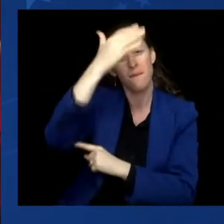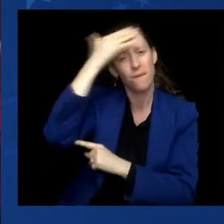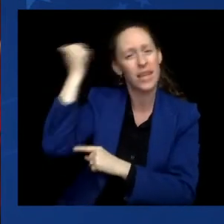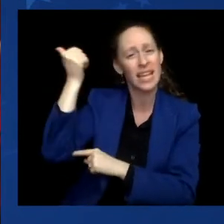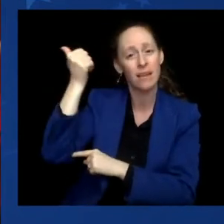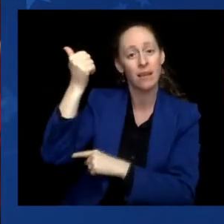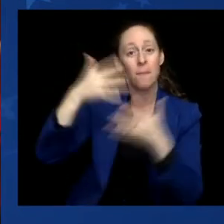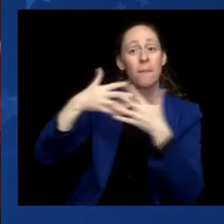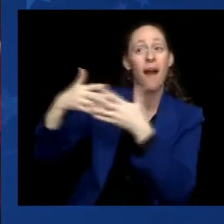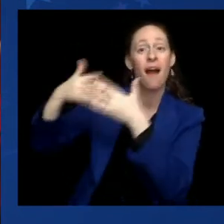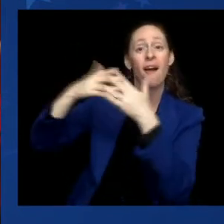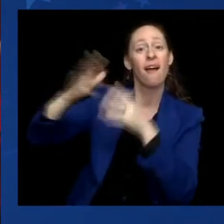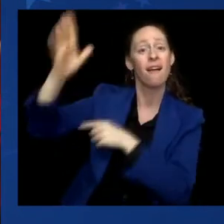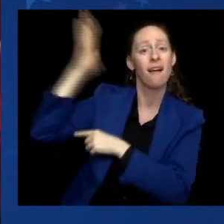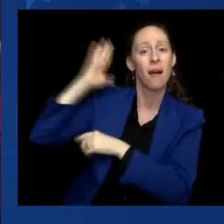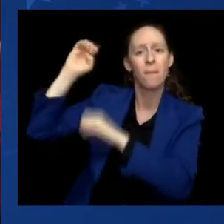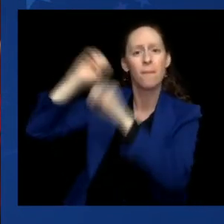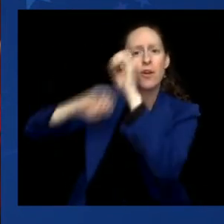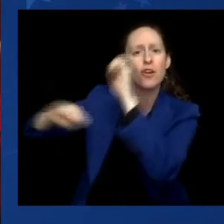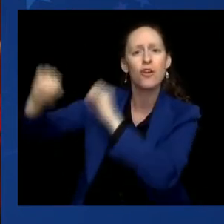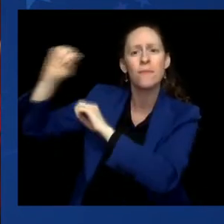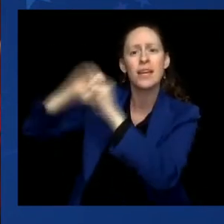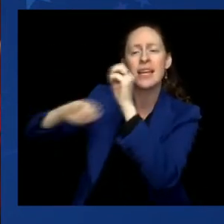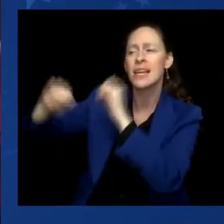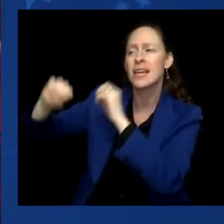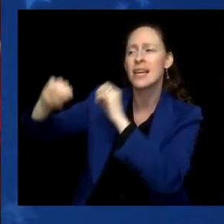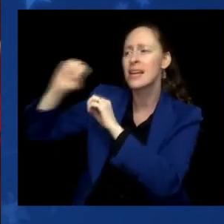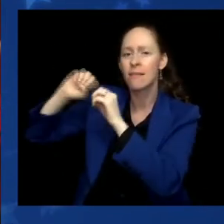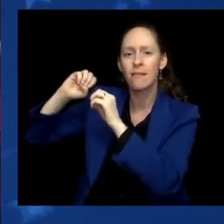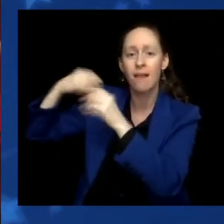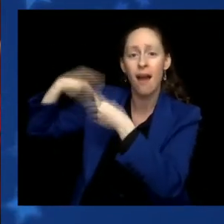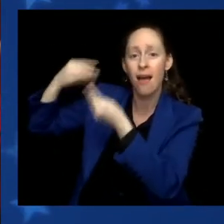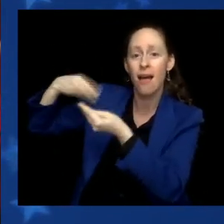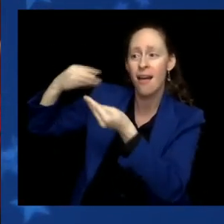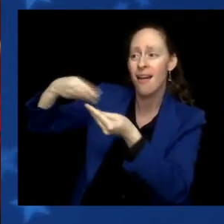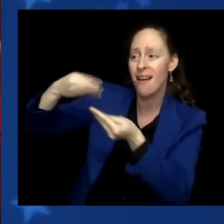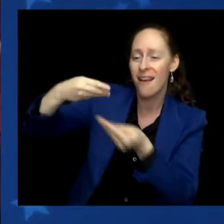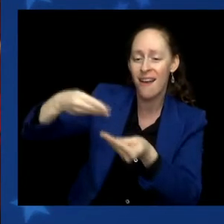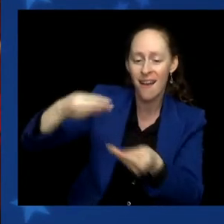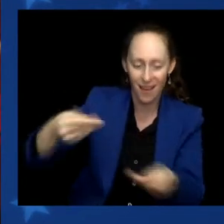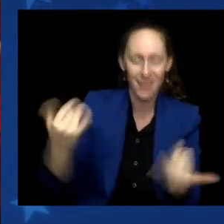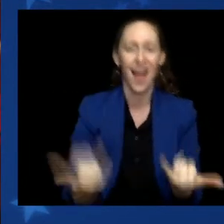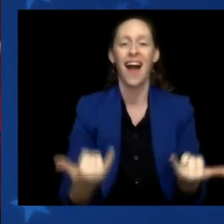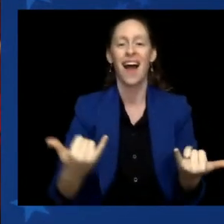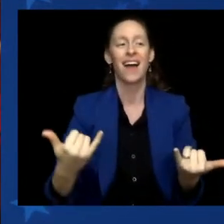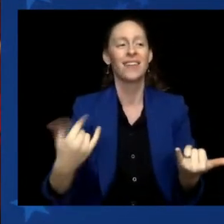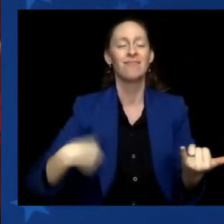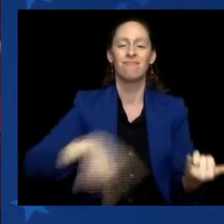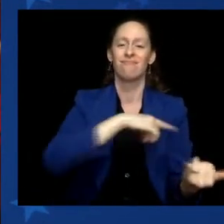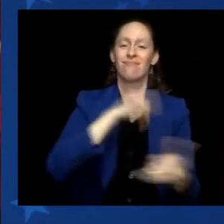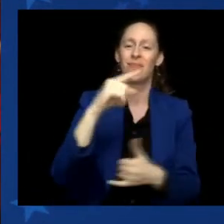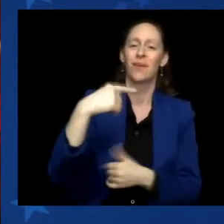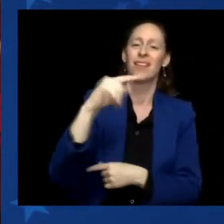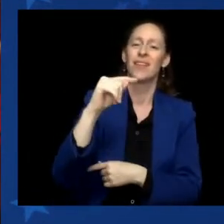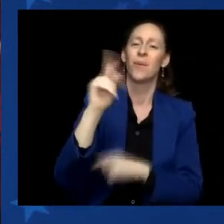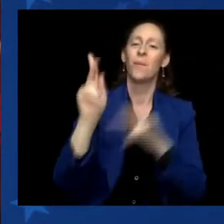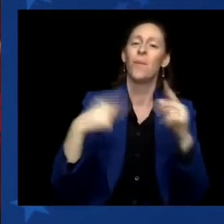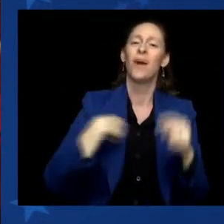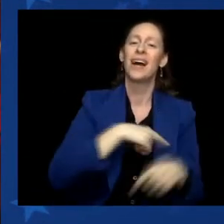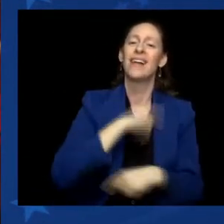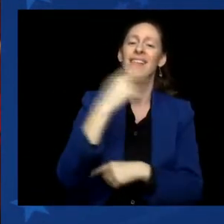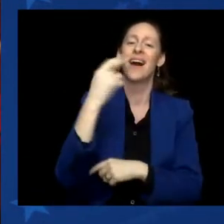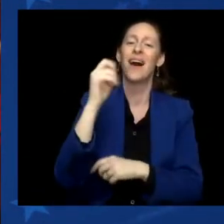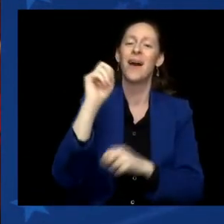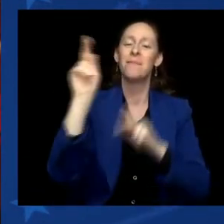We, the people, have burning inside of each of us the flame of liberty that